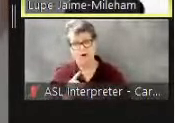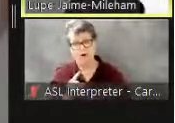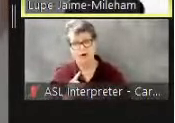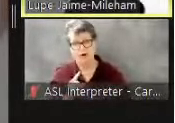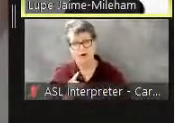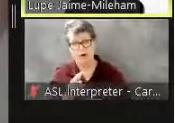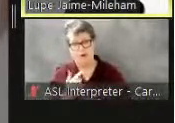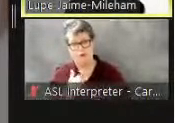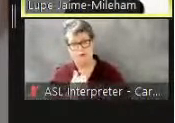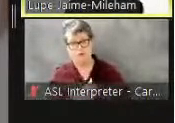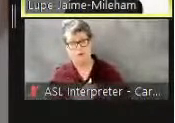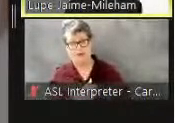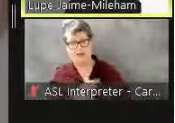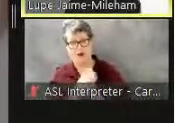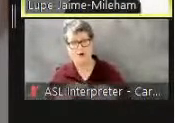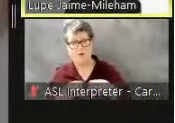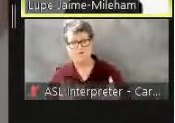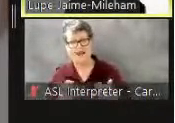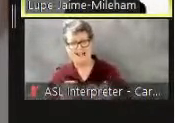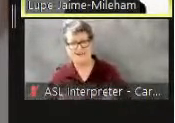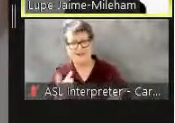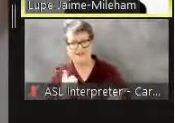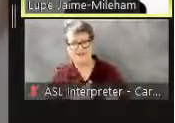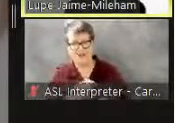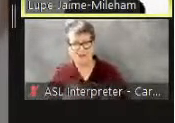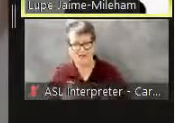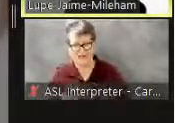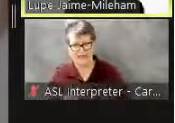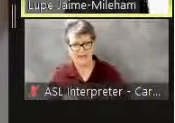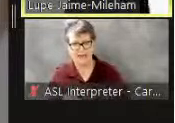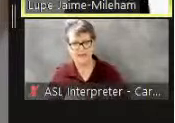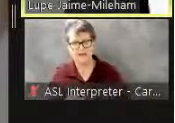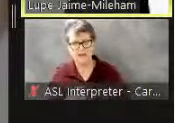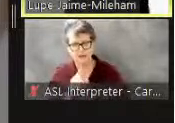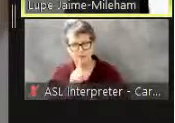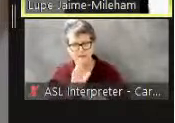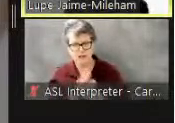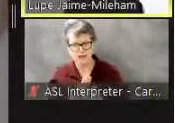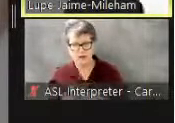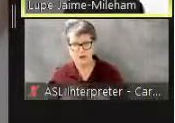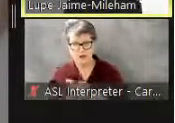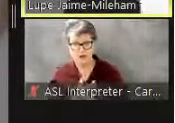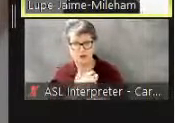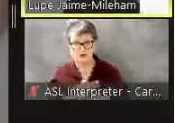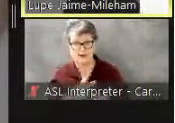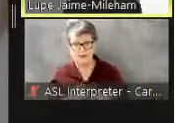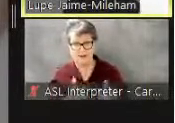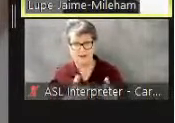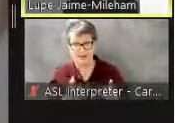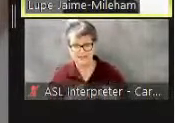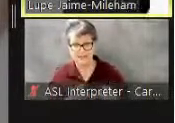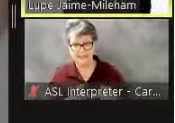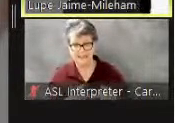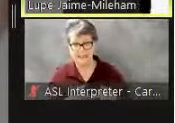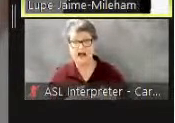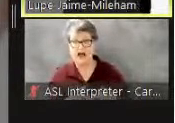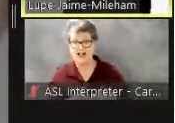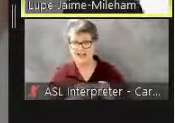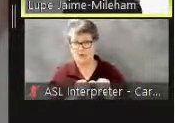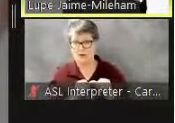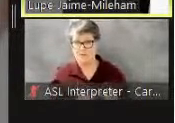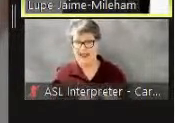we're providing everything we need on our end to make sure that those slots are annualized as well as